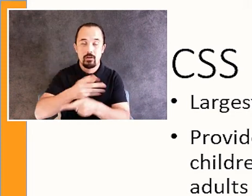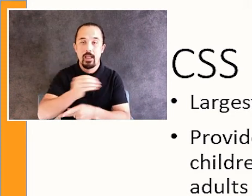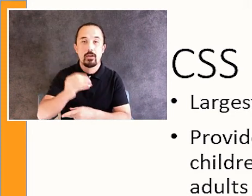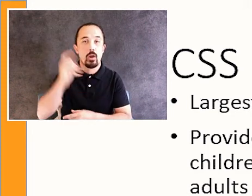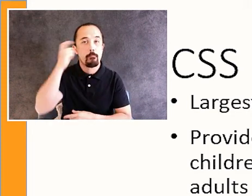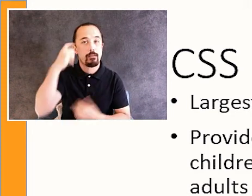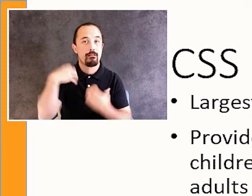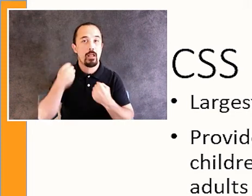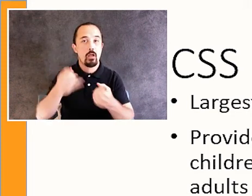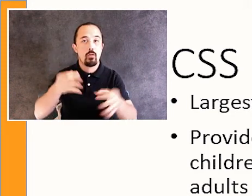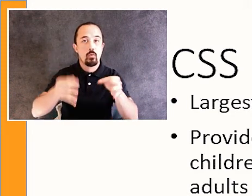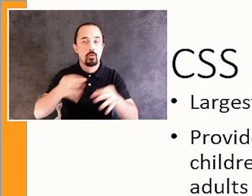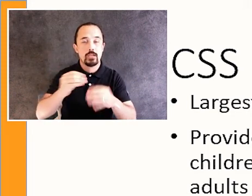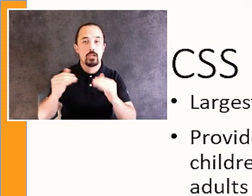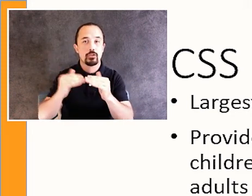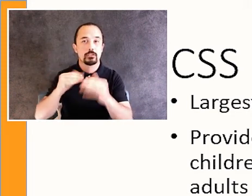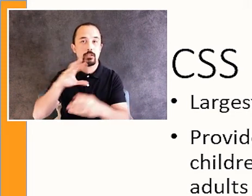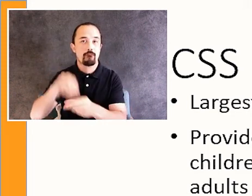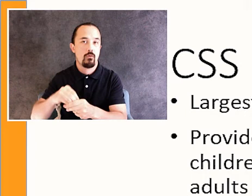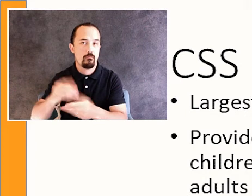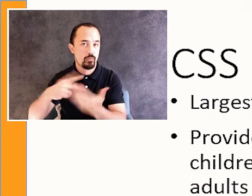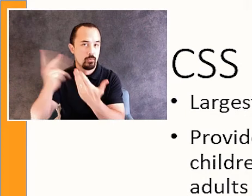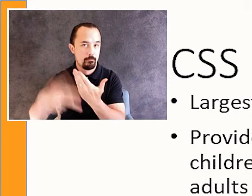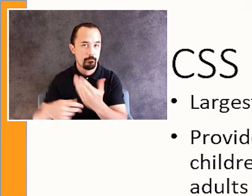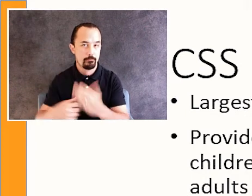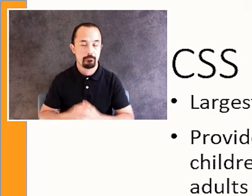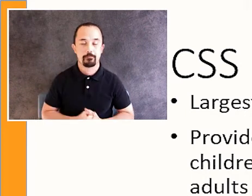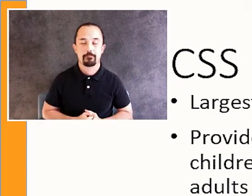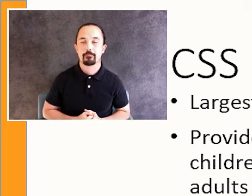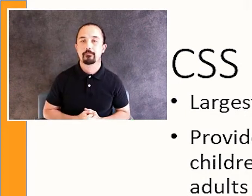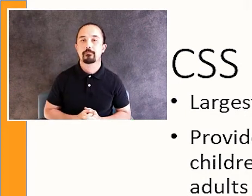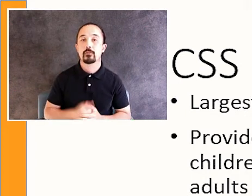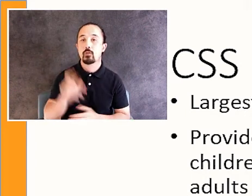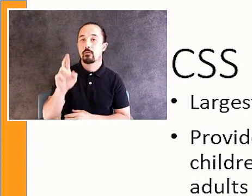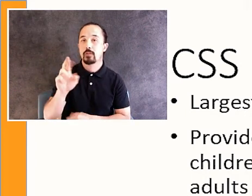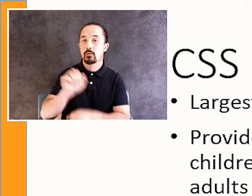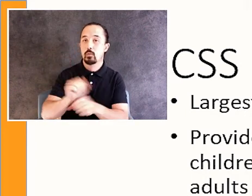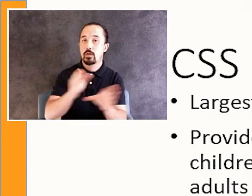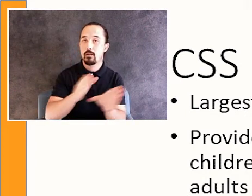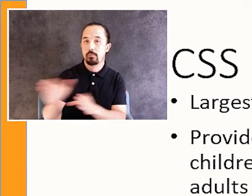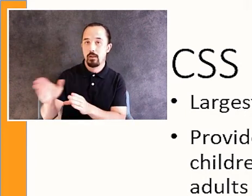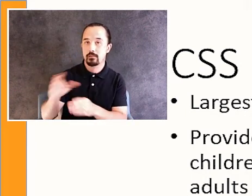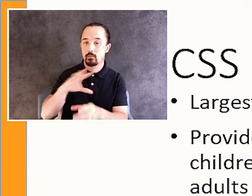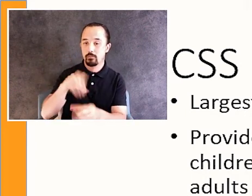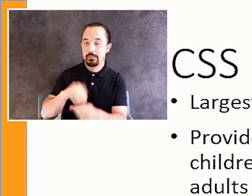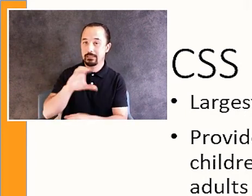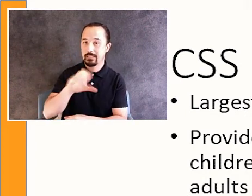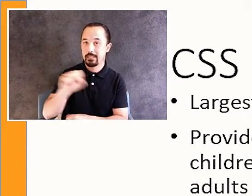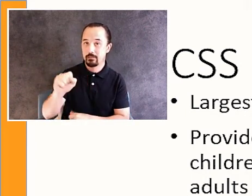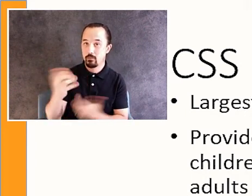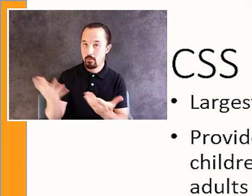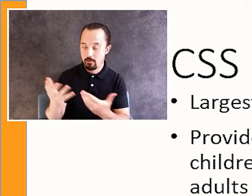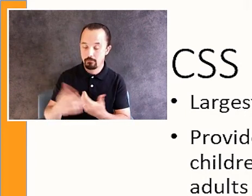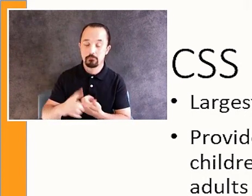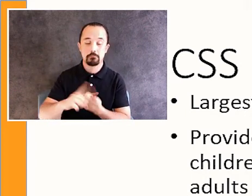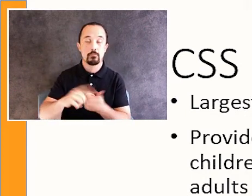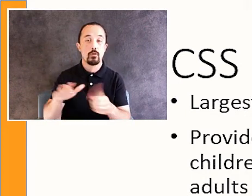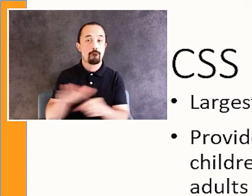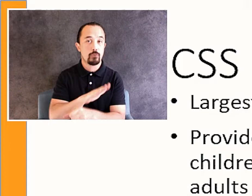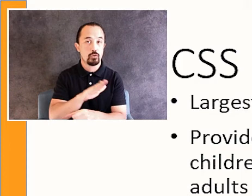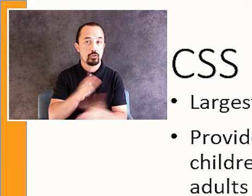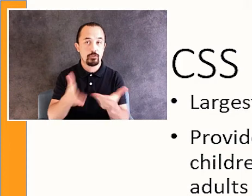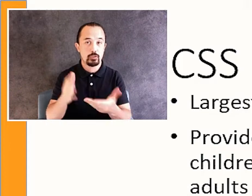and justice-involved programs. Riverside's work plans in CSS are full service